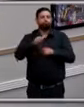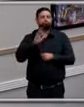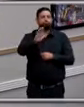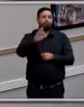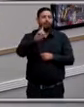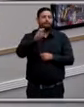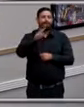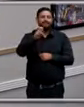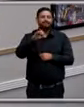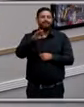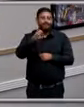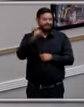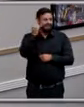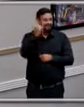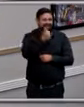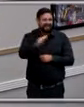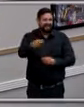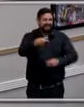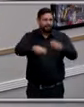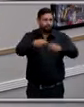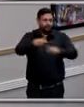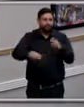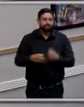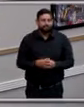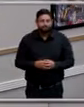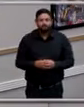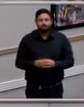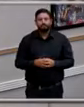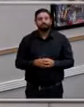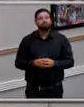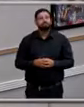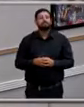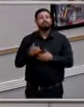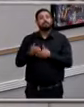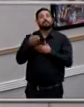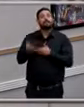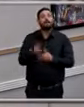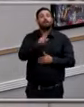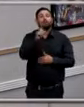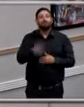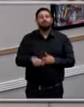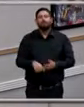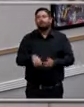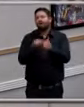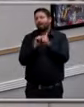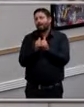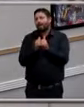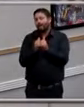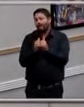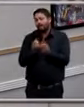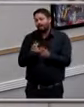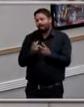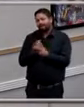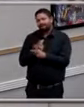any difficulties. Okay. The next question, I can't figure